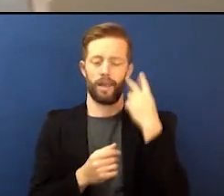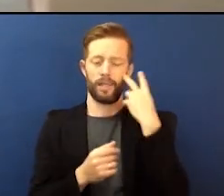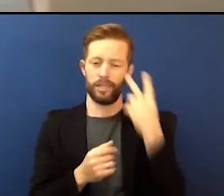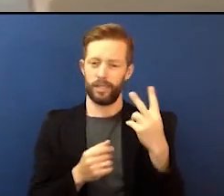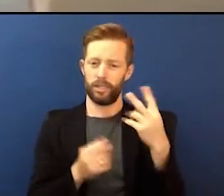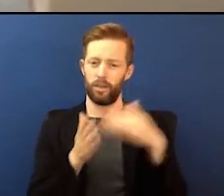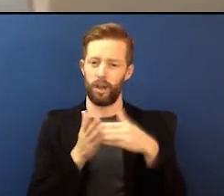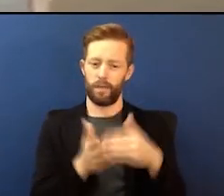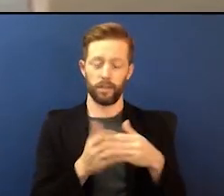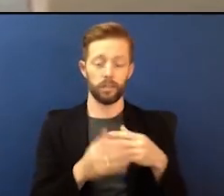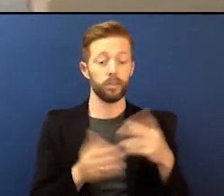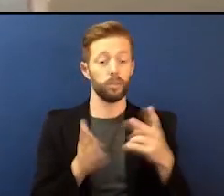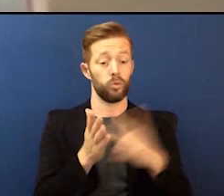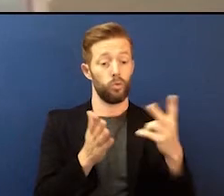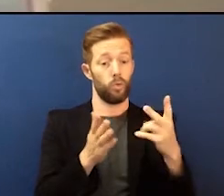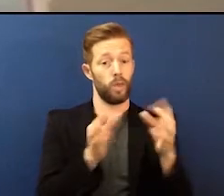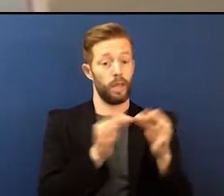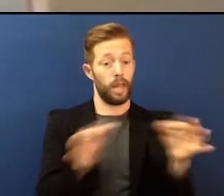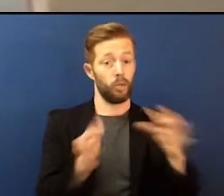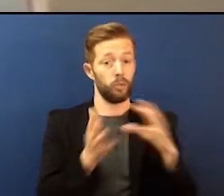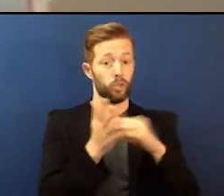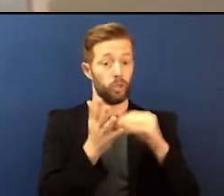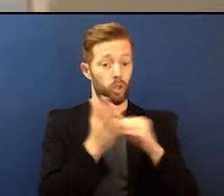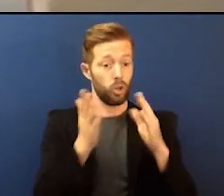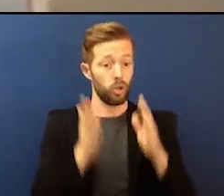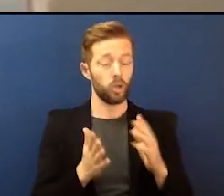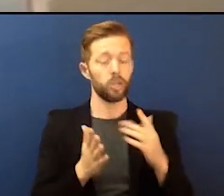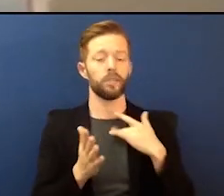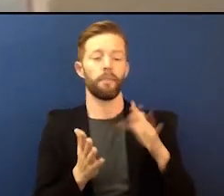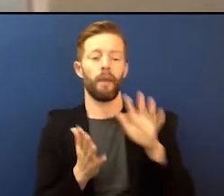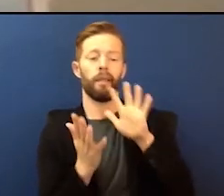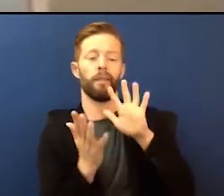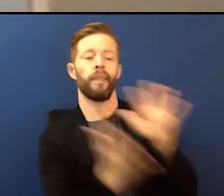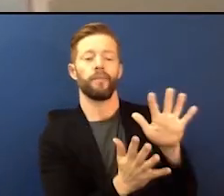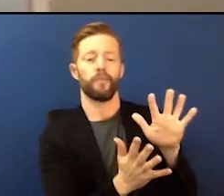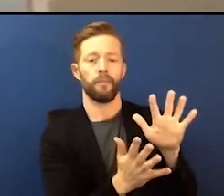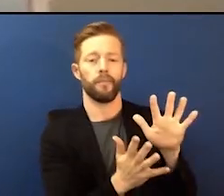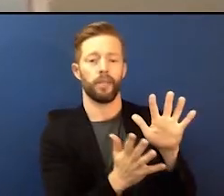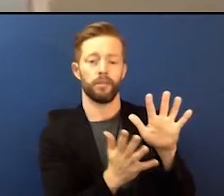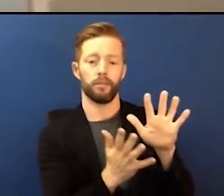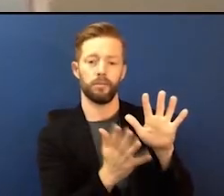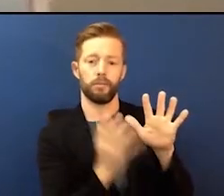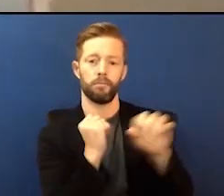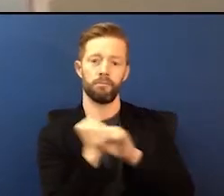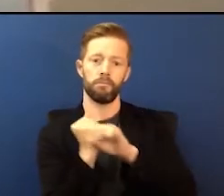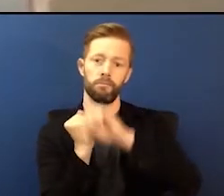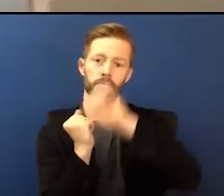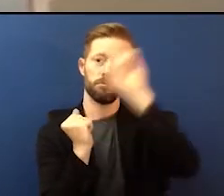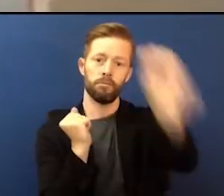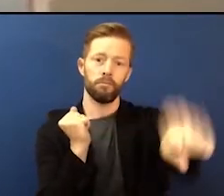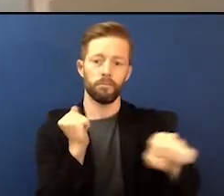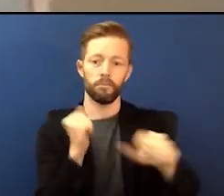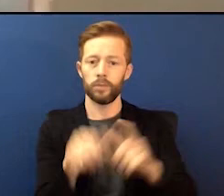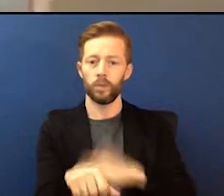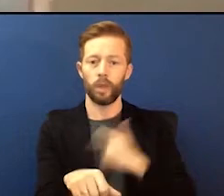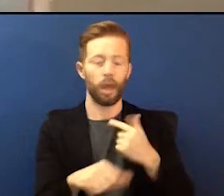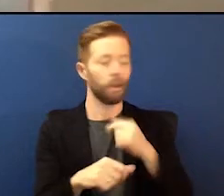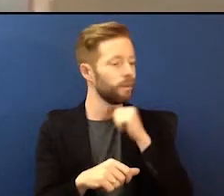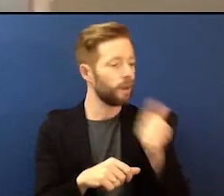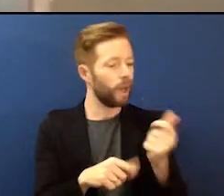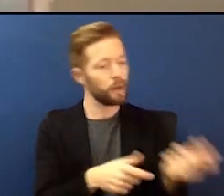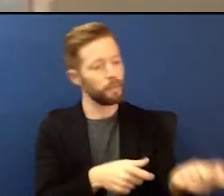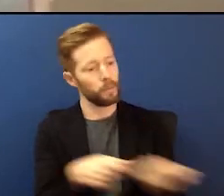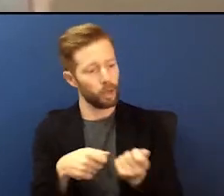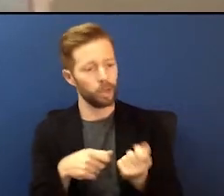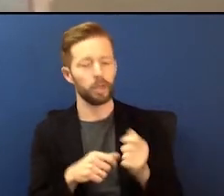often see, where dual language learners are left for too long and they're not brought